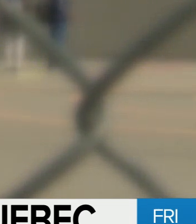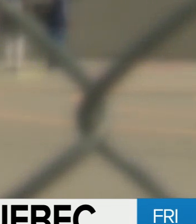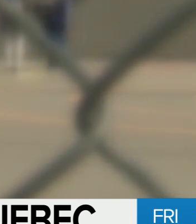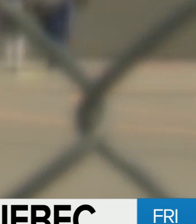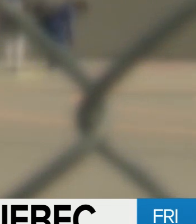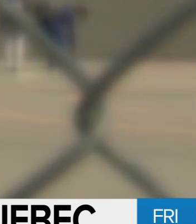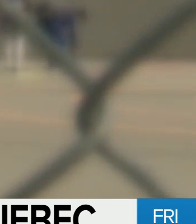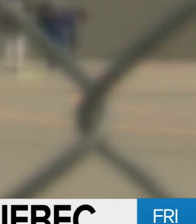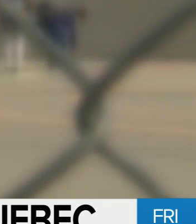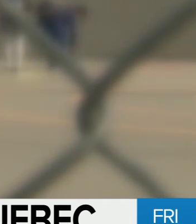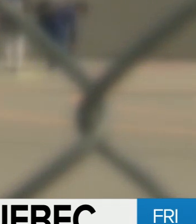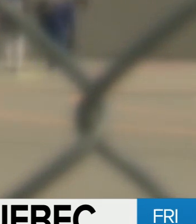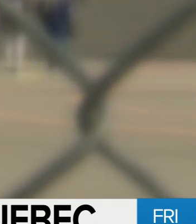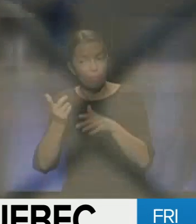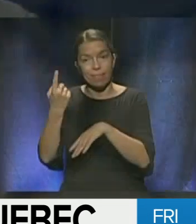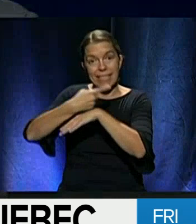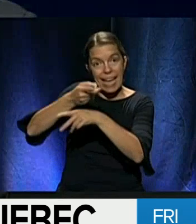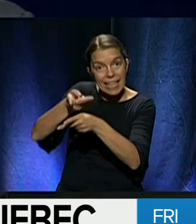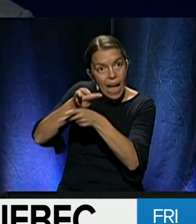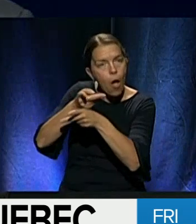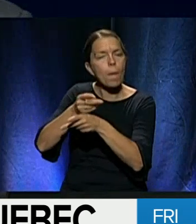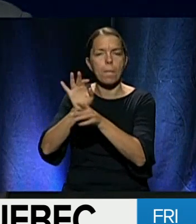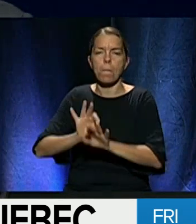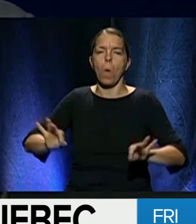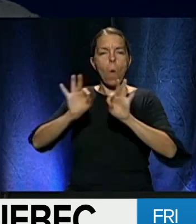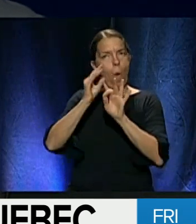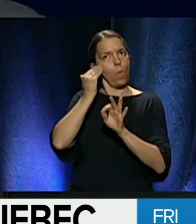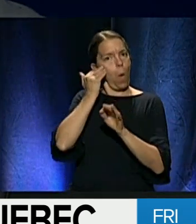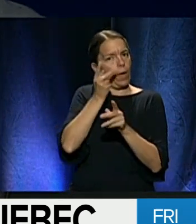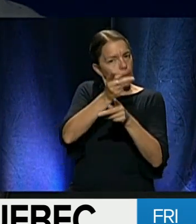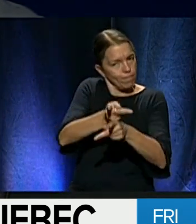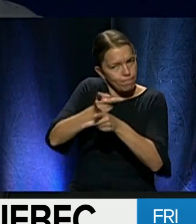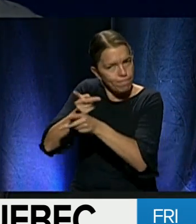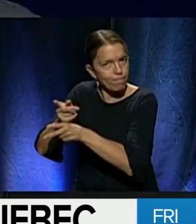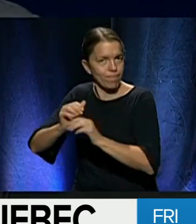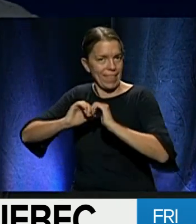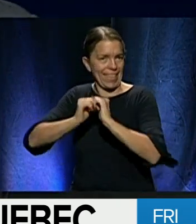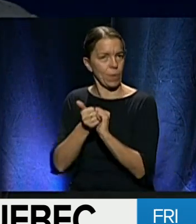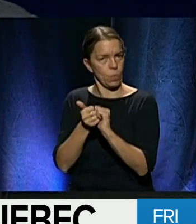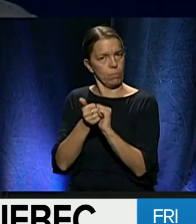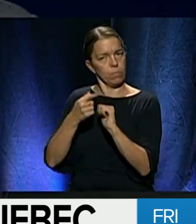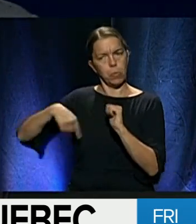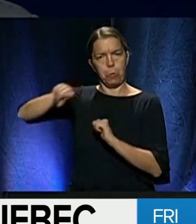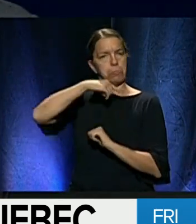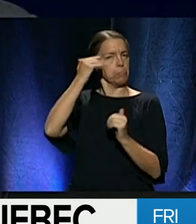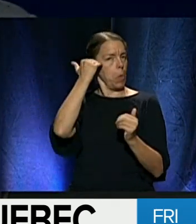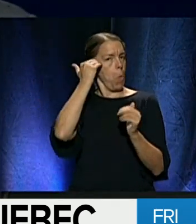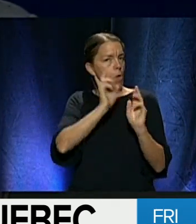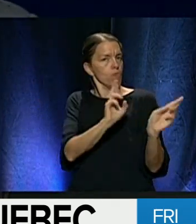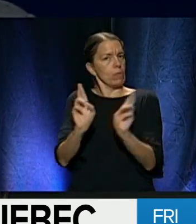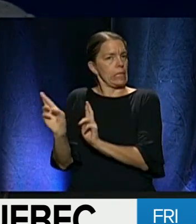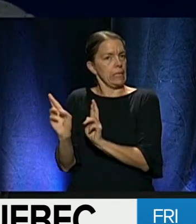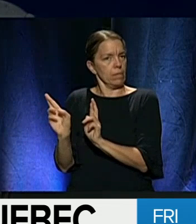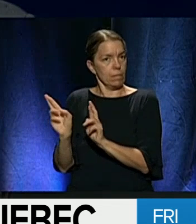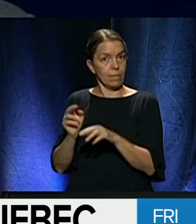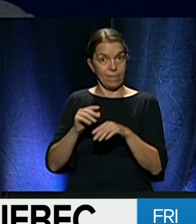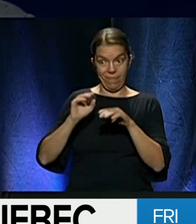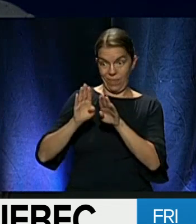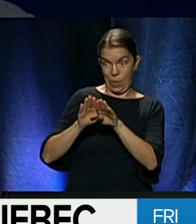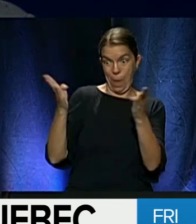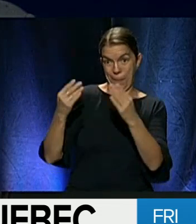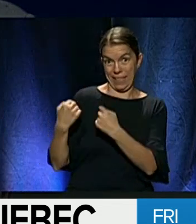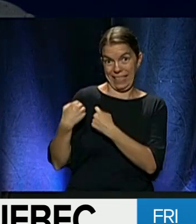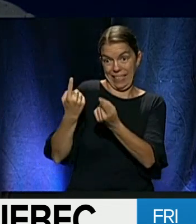education network will only continue. What we've seen in the last week and what we've seen in the kid and garden, I think it's